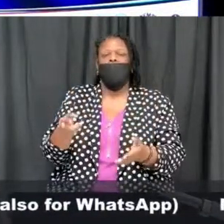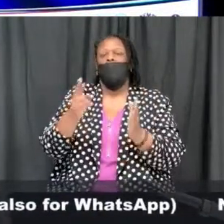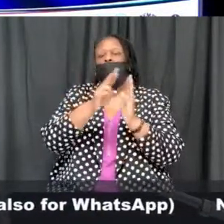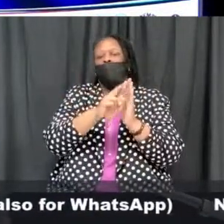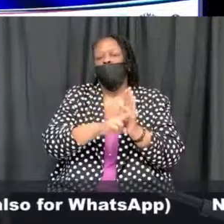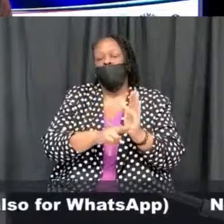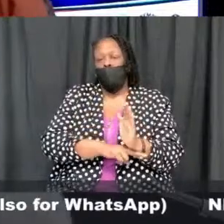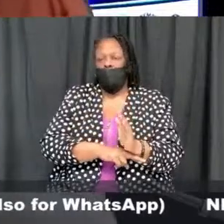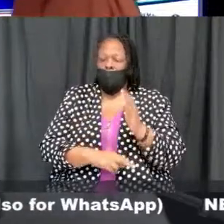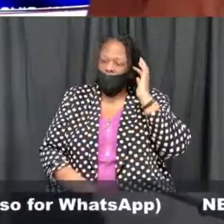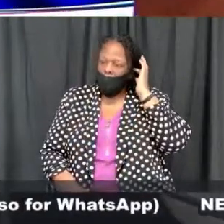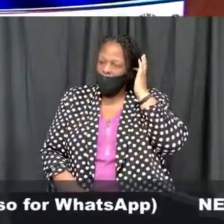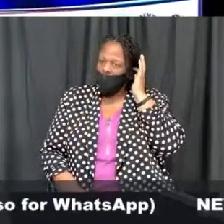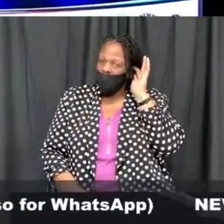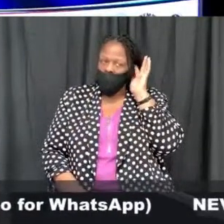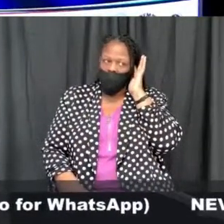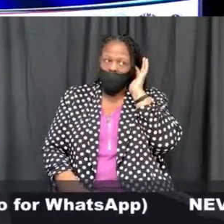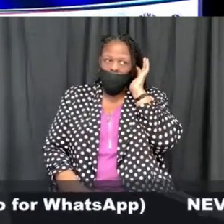regulations?